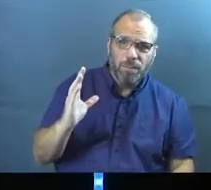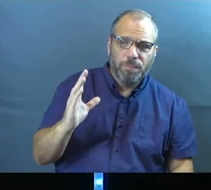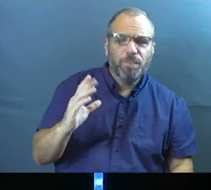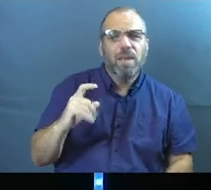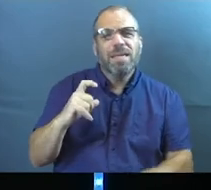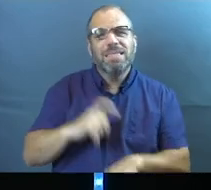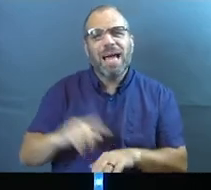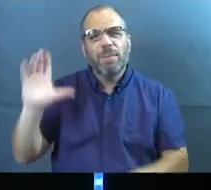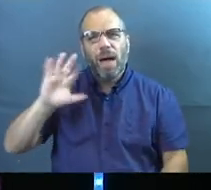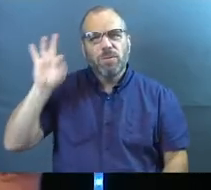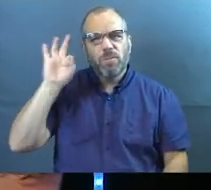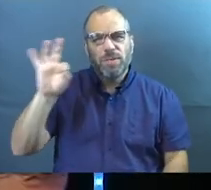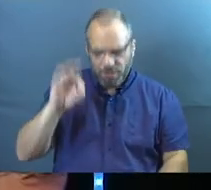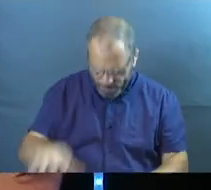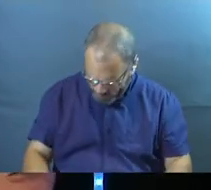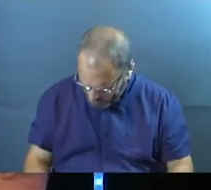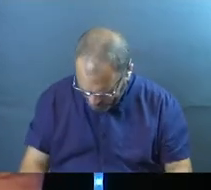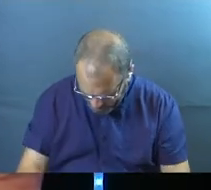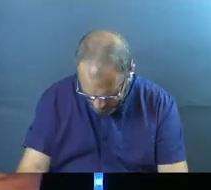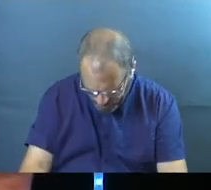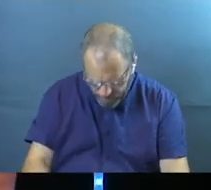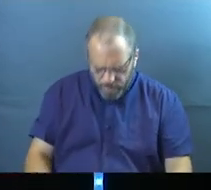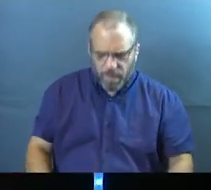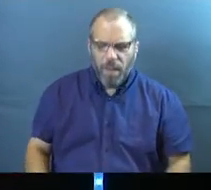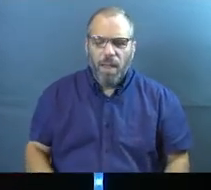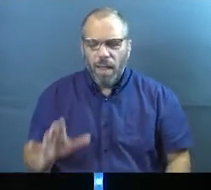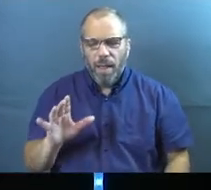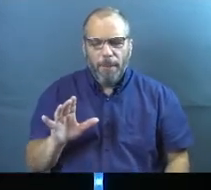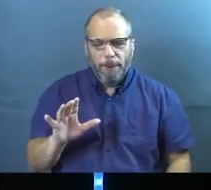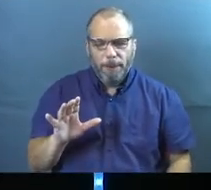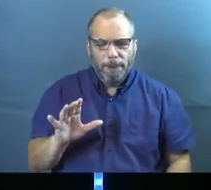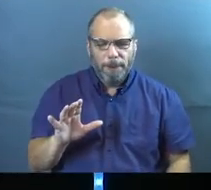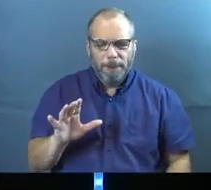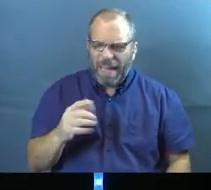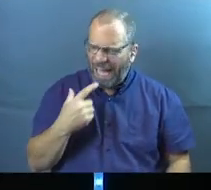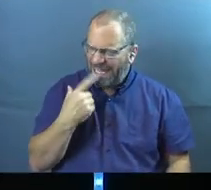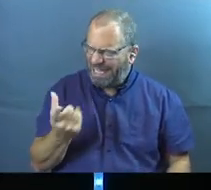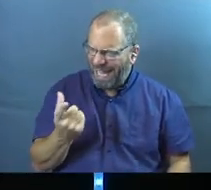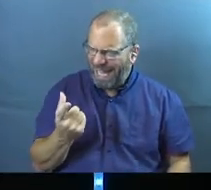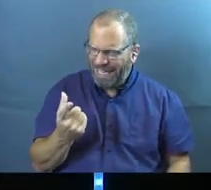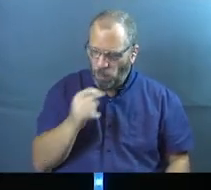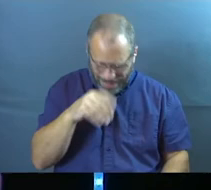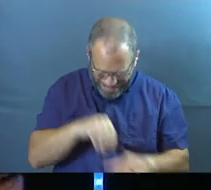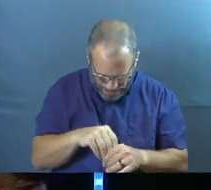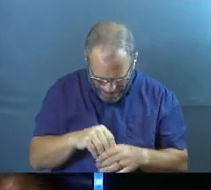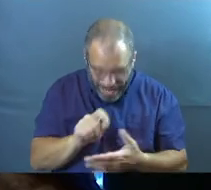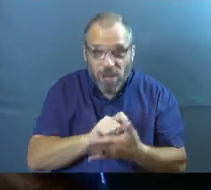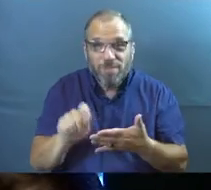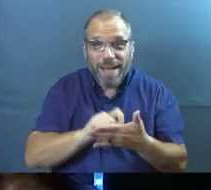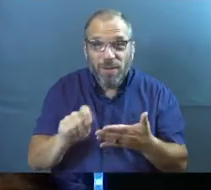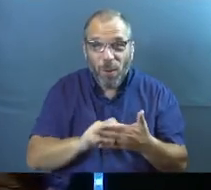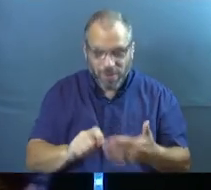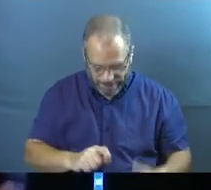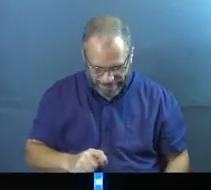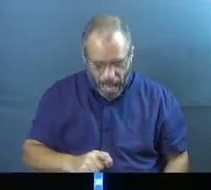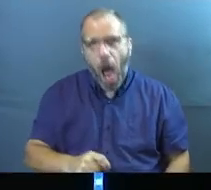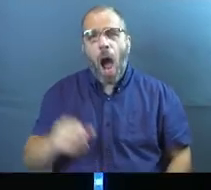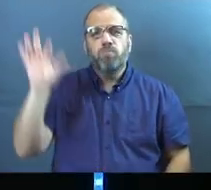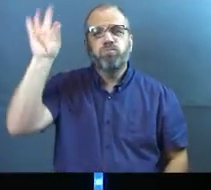There was a time I was preaching and I said something that wasn't in the notes.